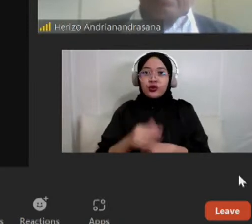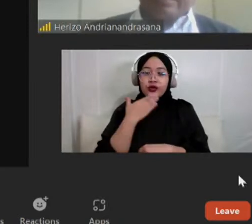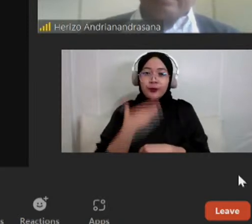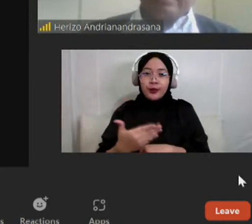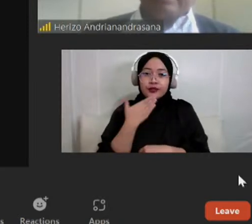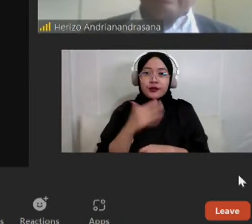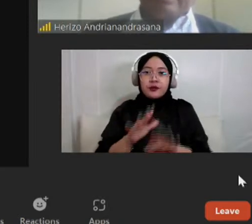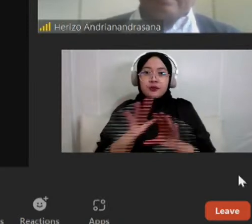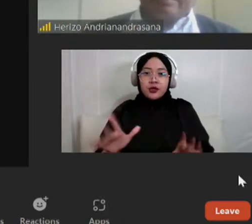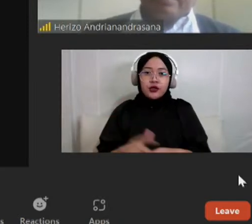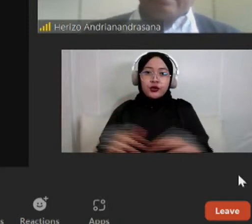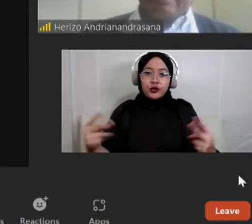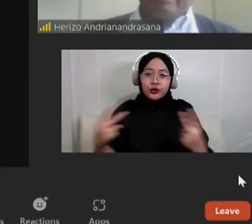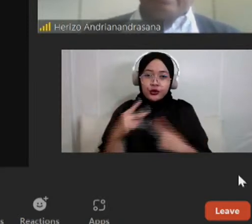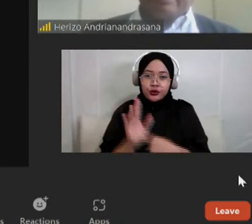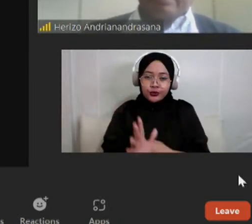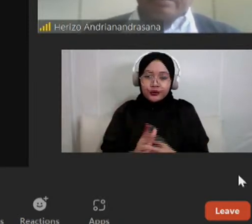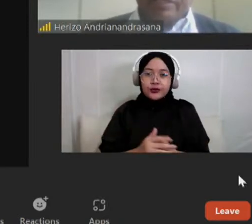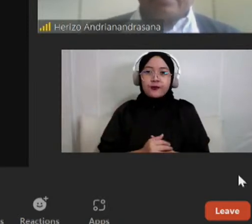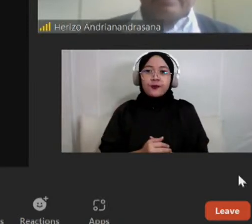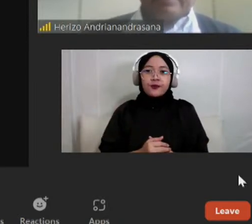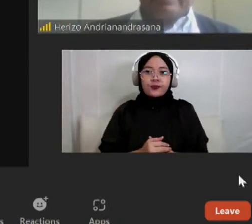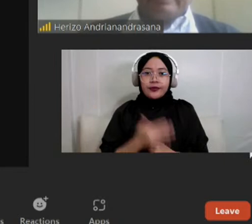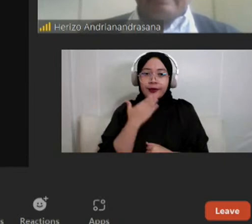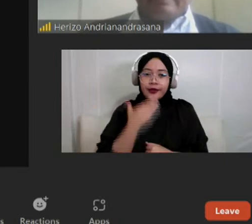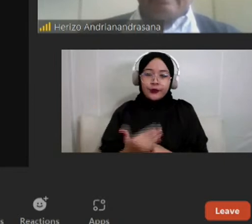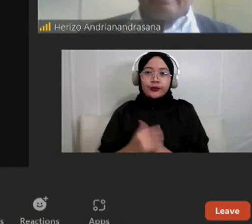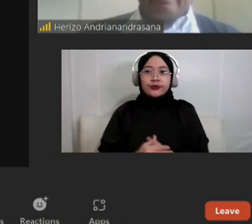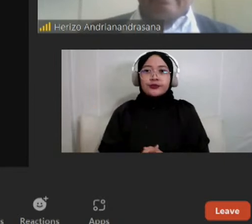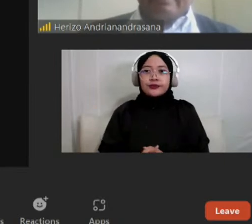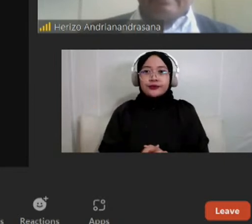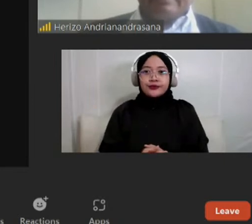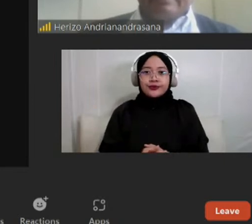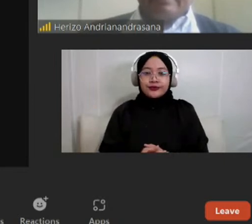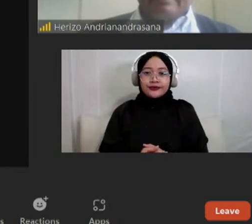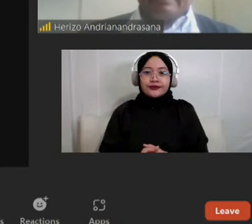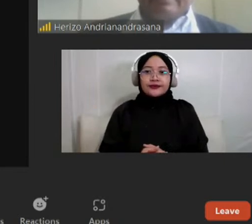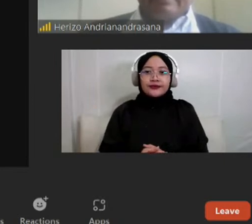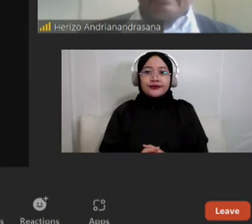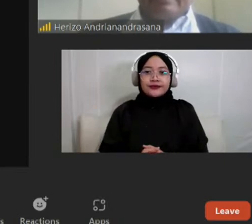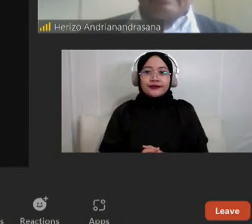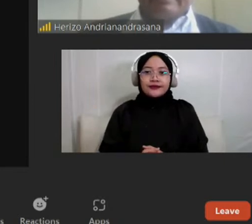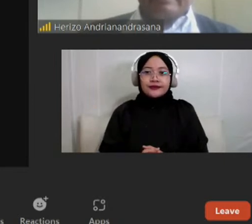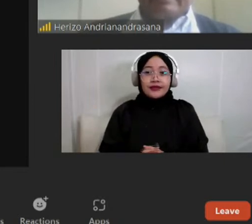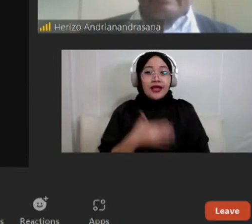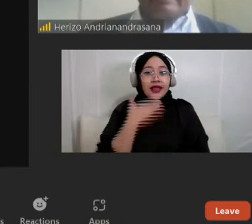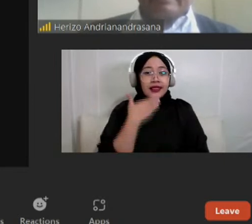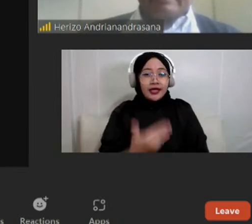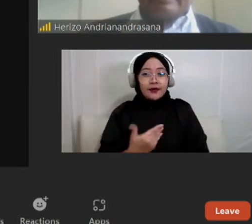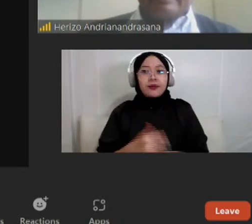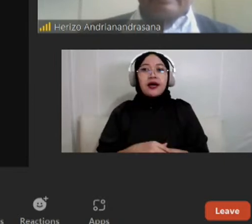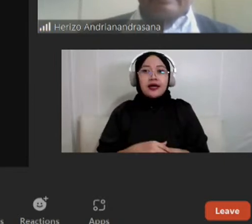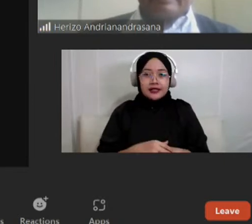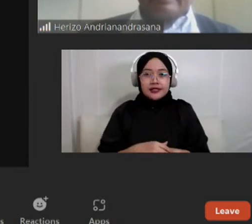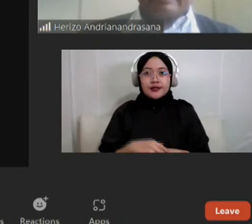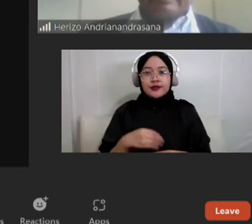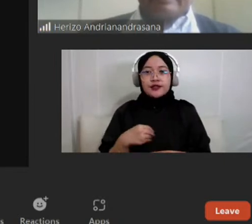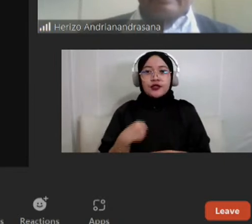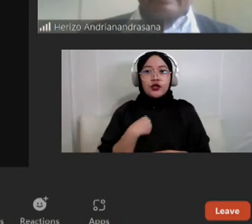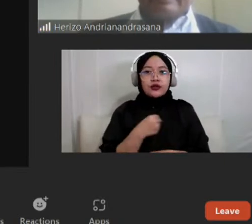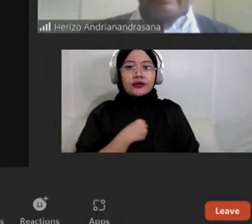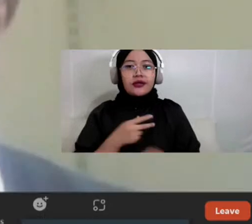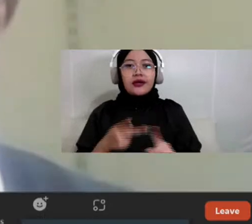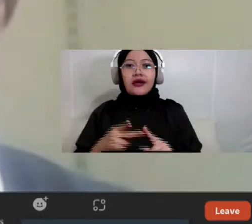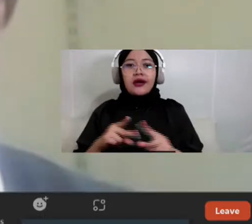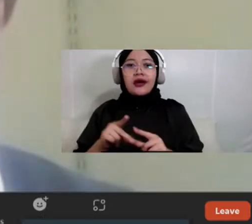you very much for your attention. Thank you. Thank you, Dr. Herizo. That's a really interesting